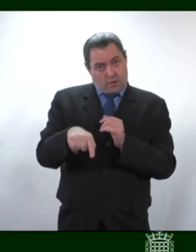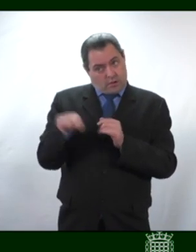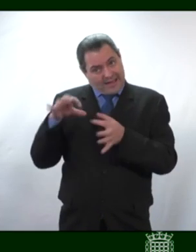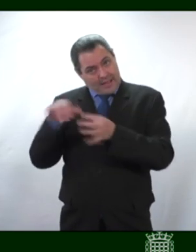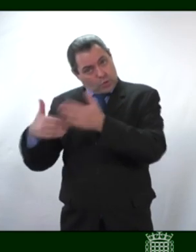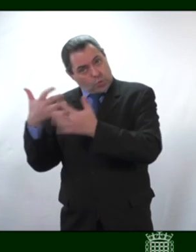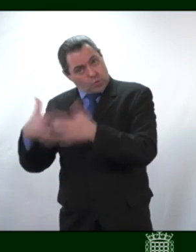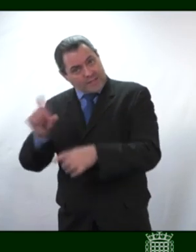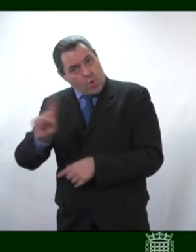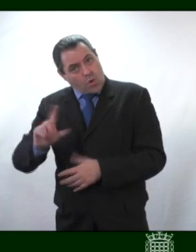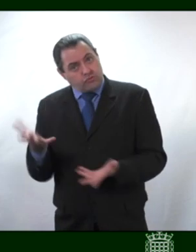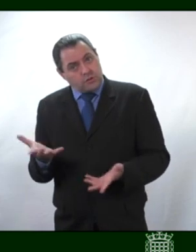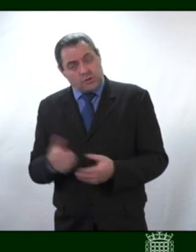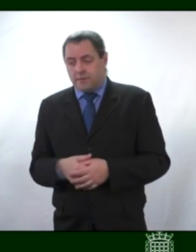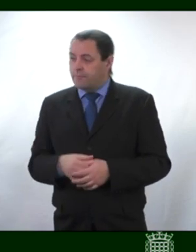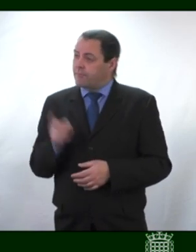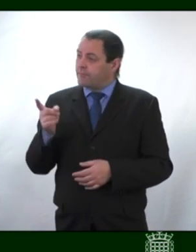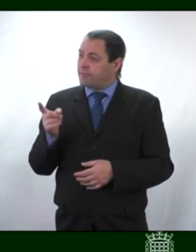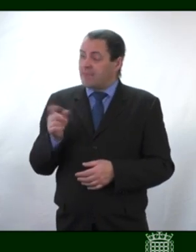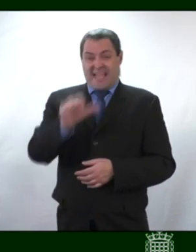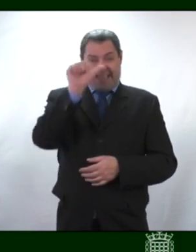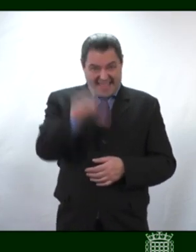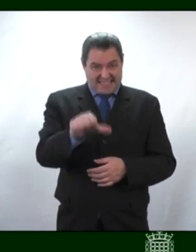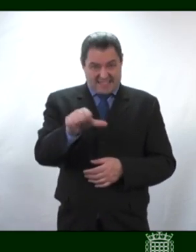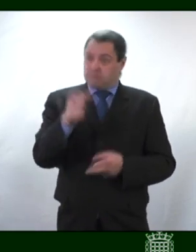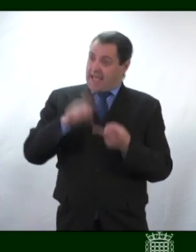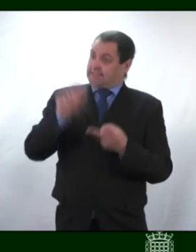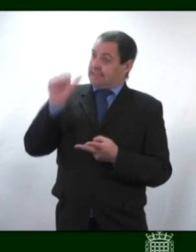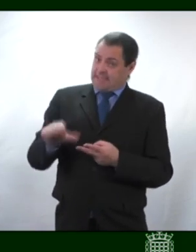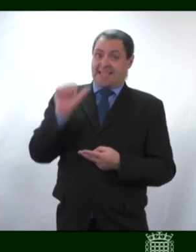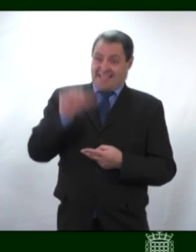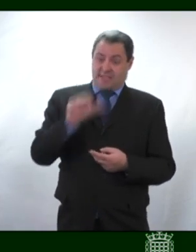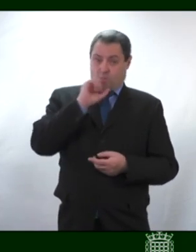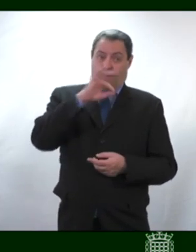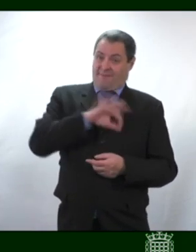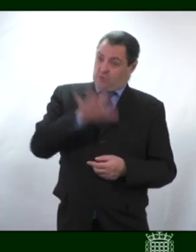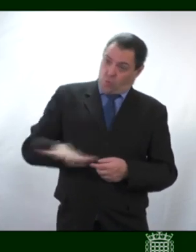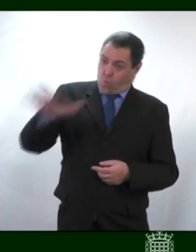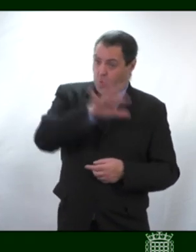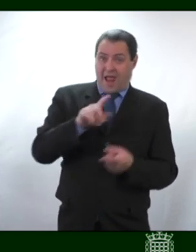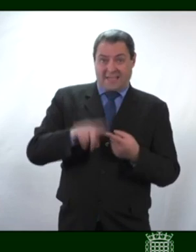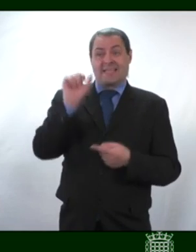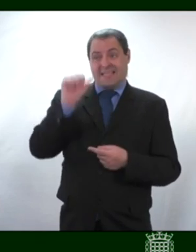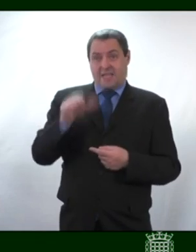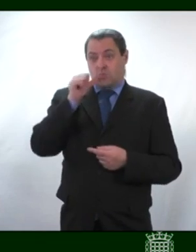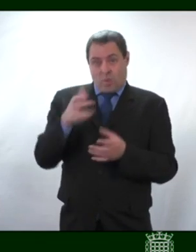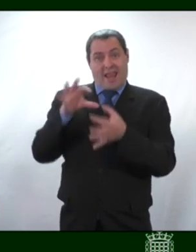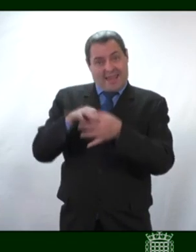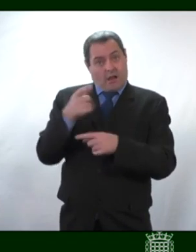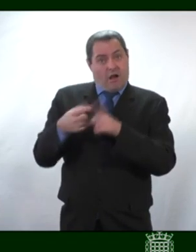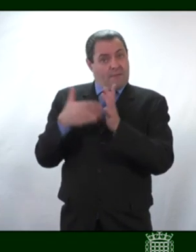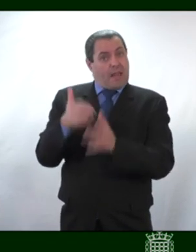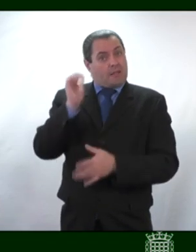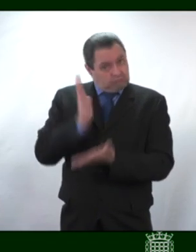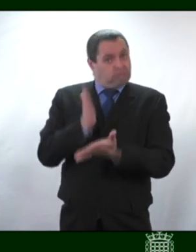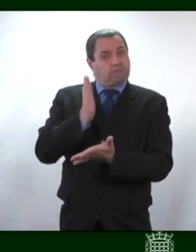Speaker, yes. And yes, they'll be there to benefit everybody across the whole United Kingdom. Barry Robinson. Thank Mr